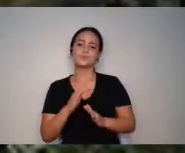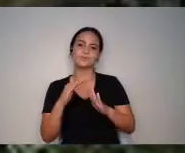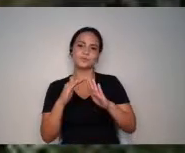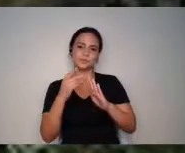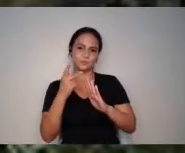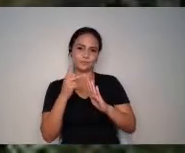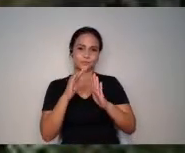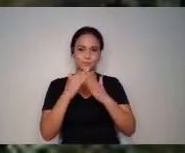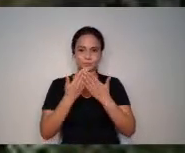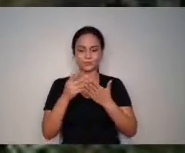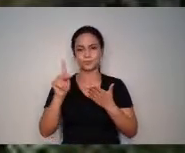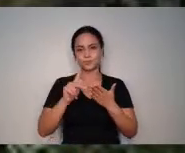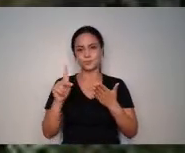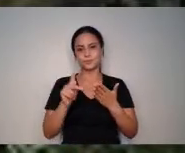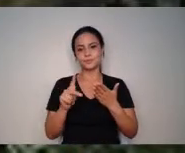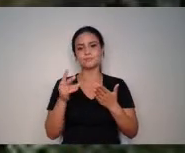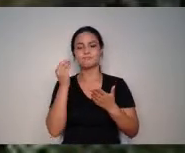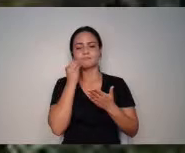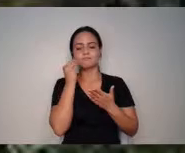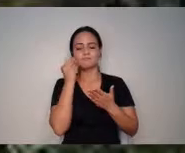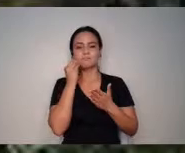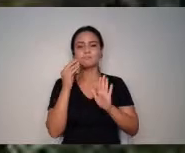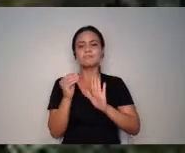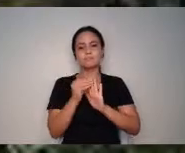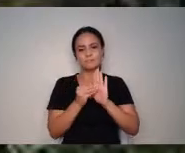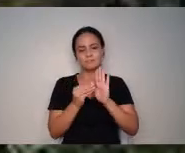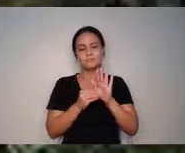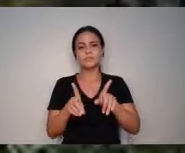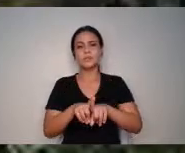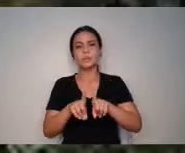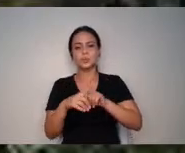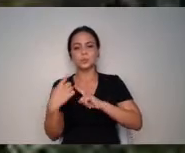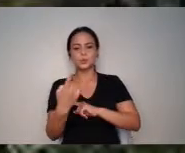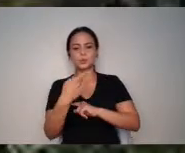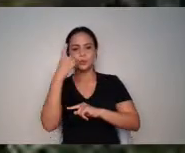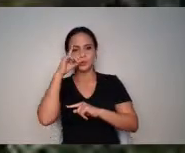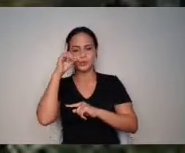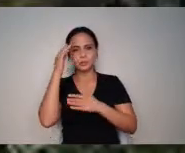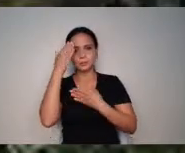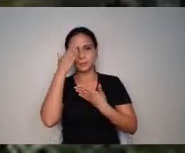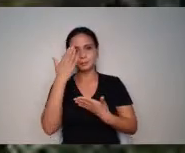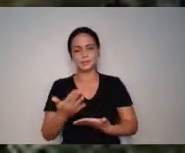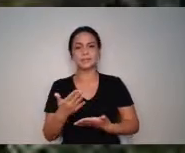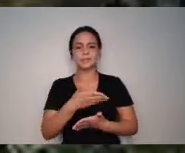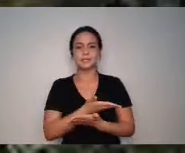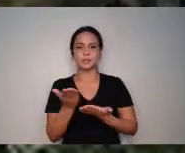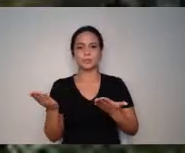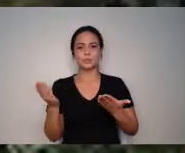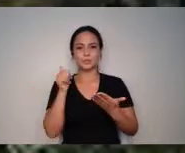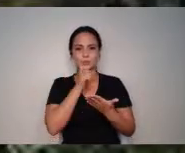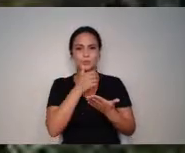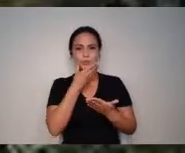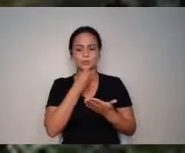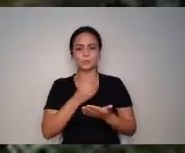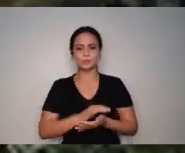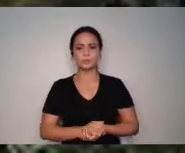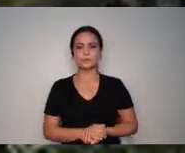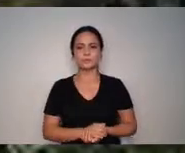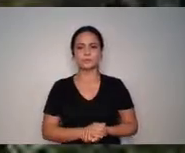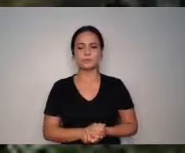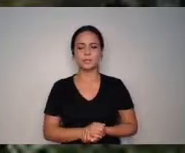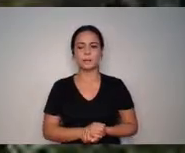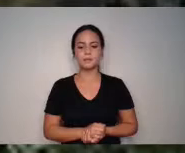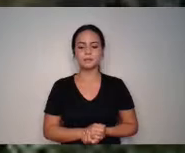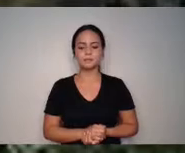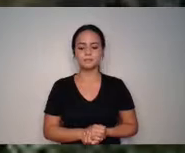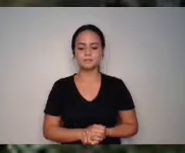deeper and according to your studies to try and put it into our realities. Thank you very much,